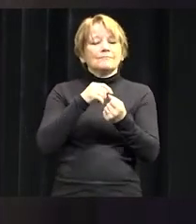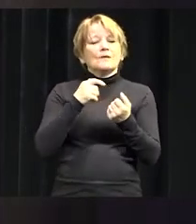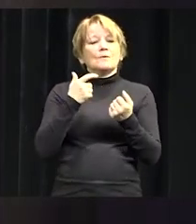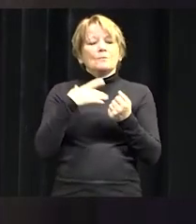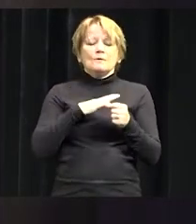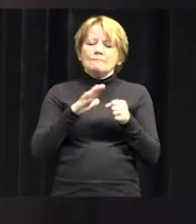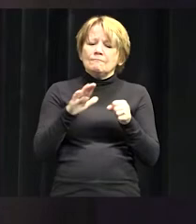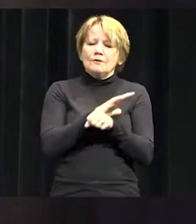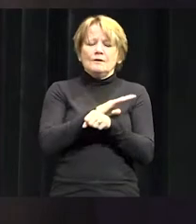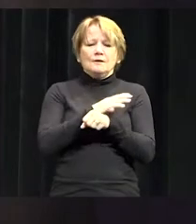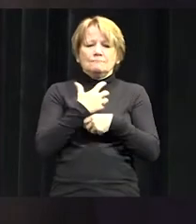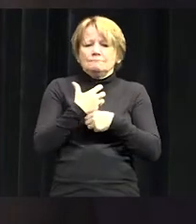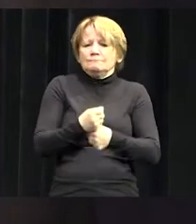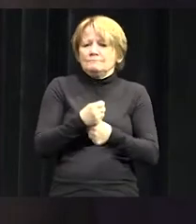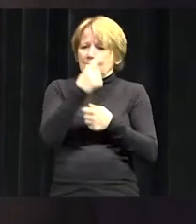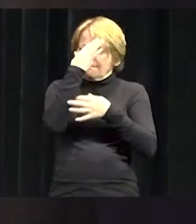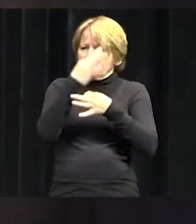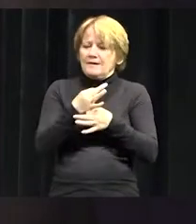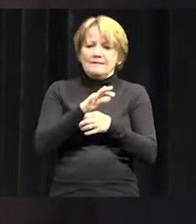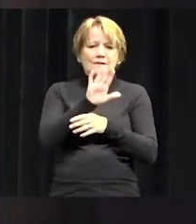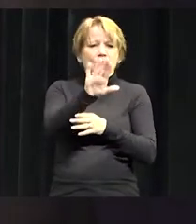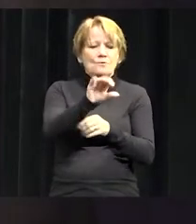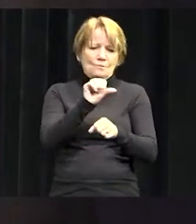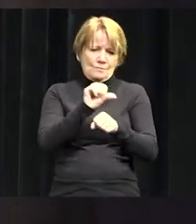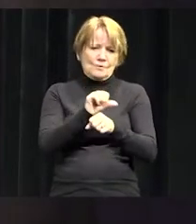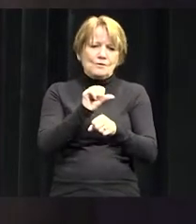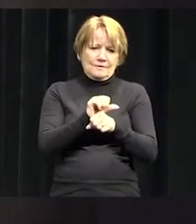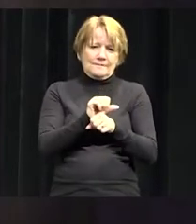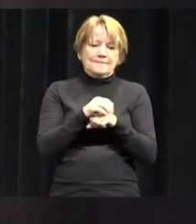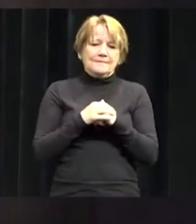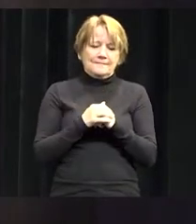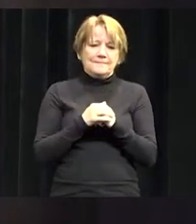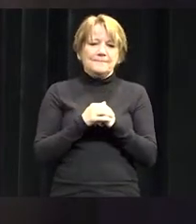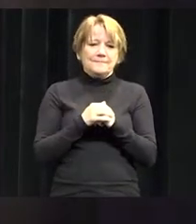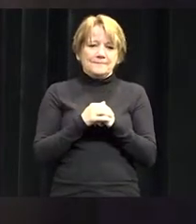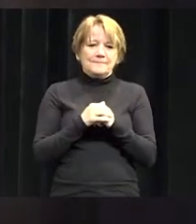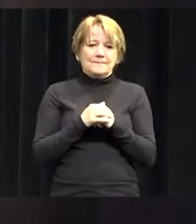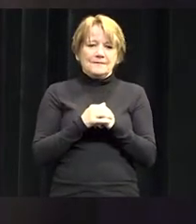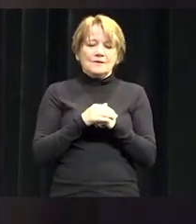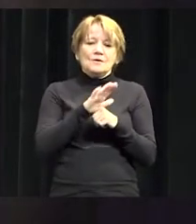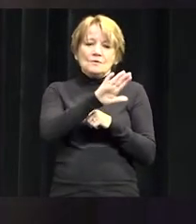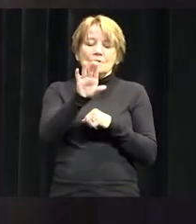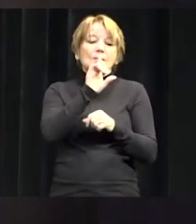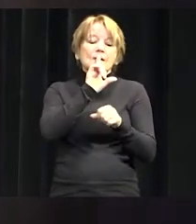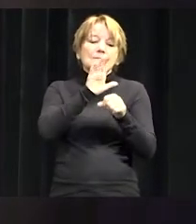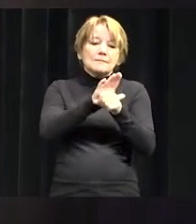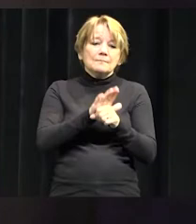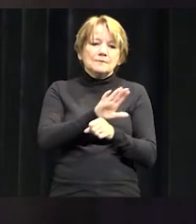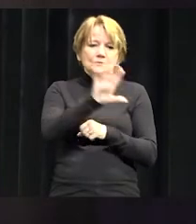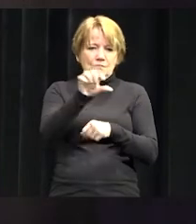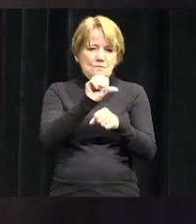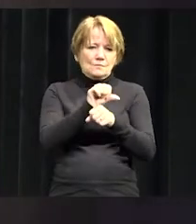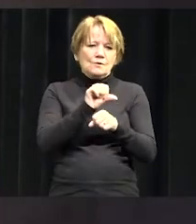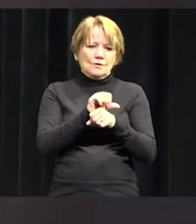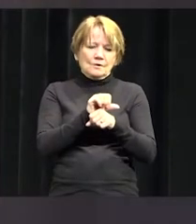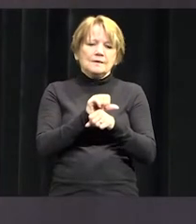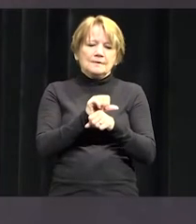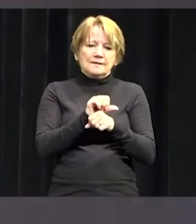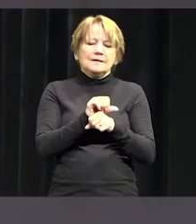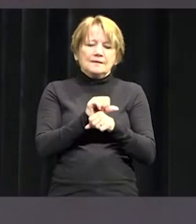resilient cooperative and hard working which led us to achieve our destination